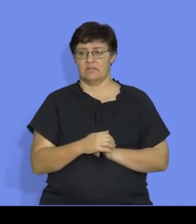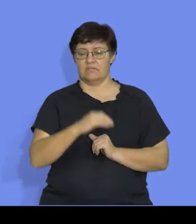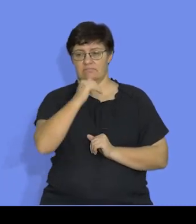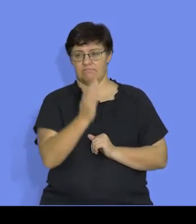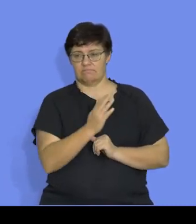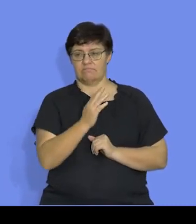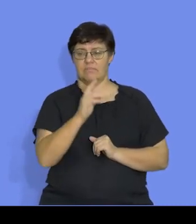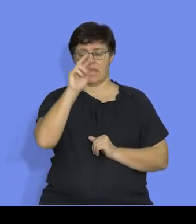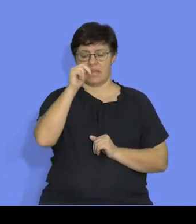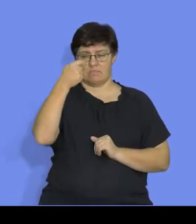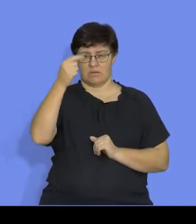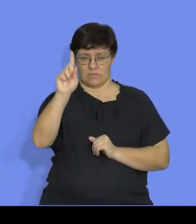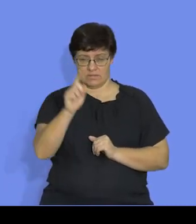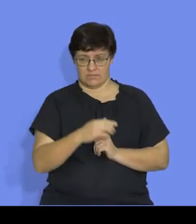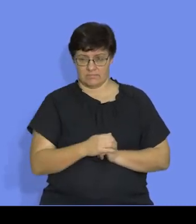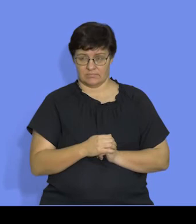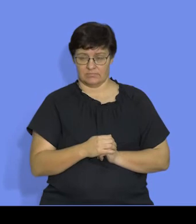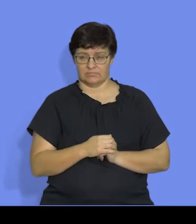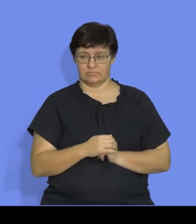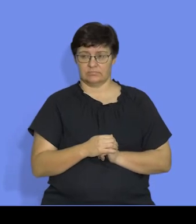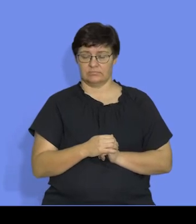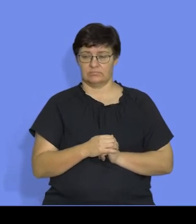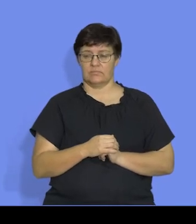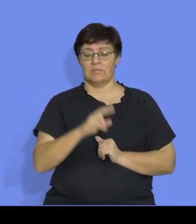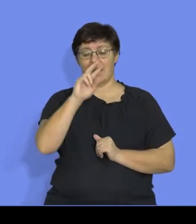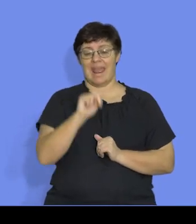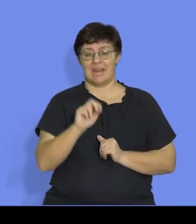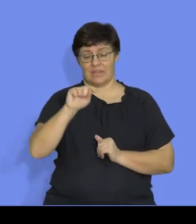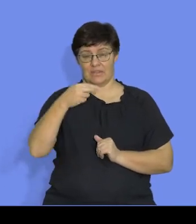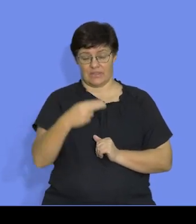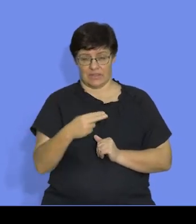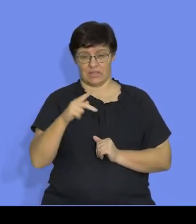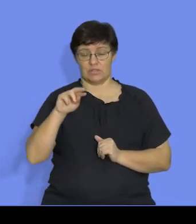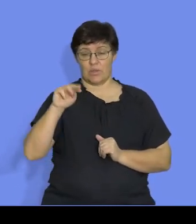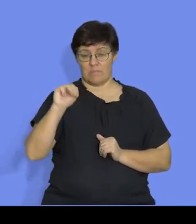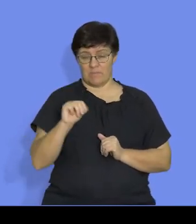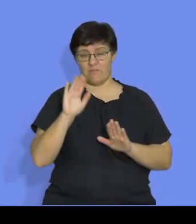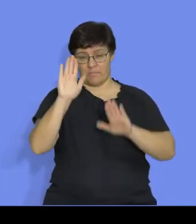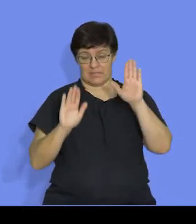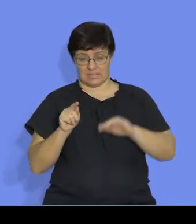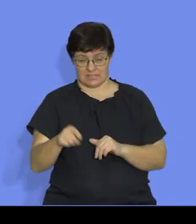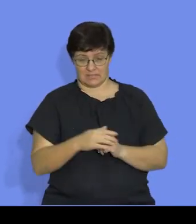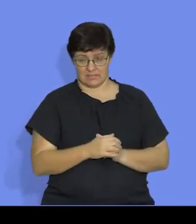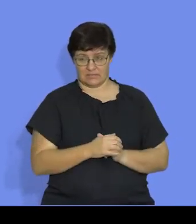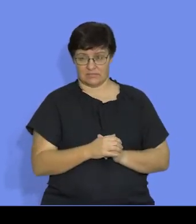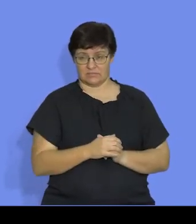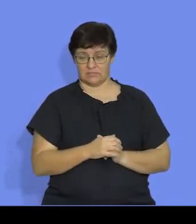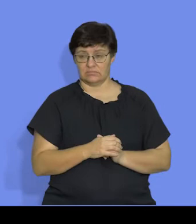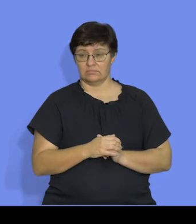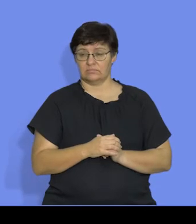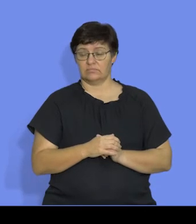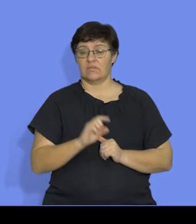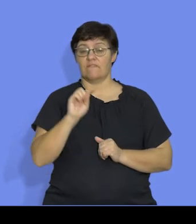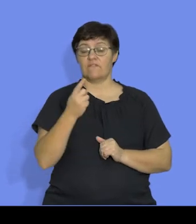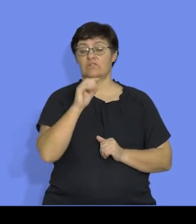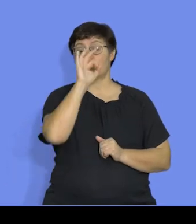of n minus 1. So that is my nth term for the pattern. The term or the